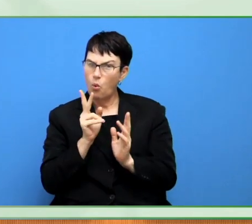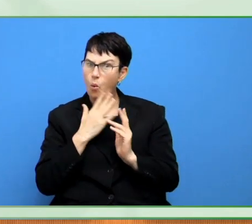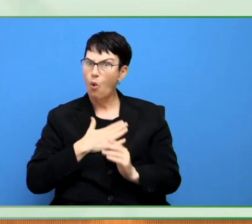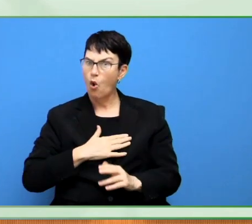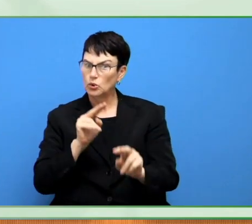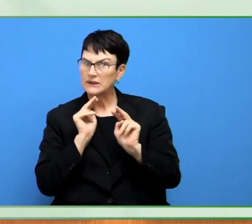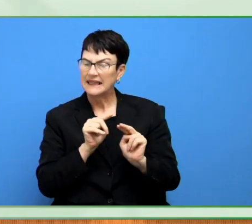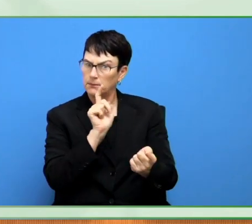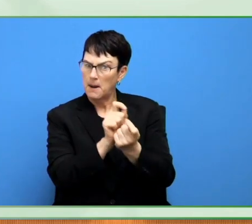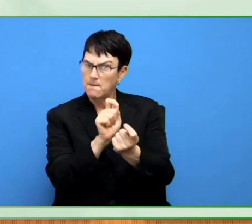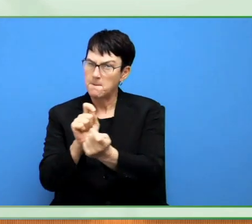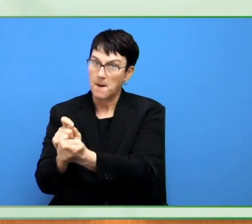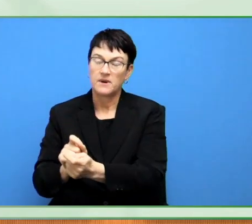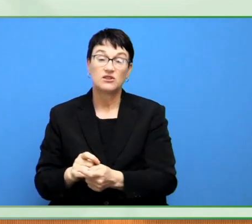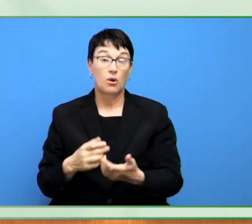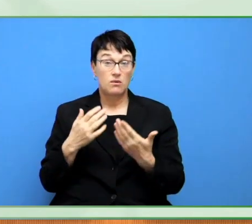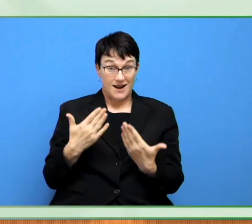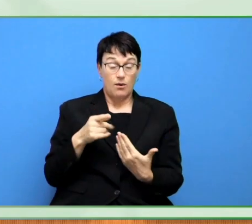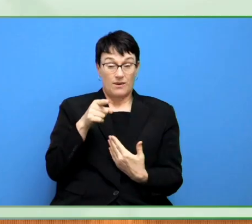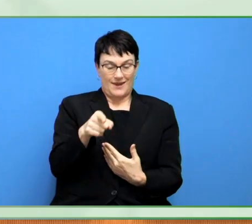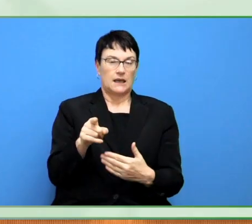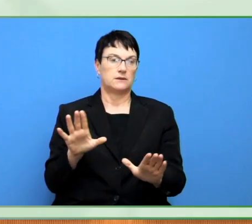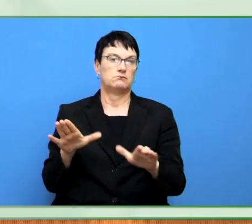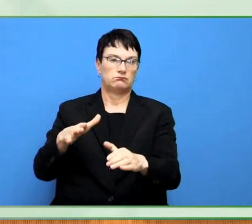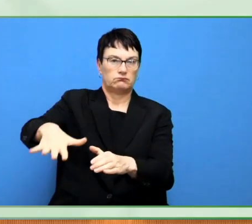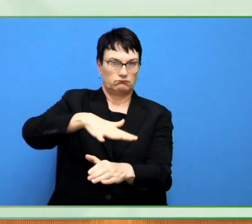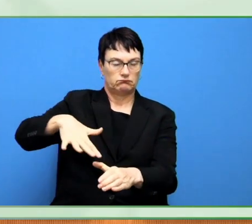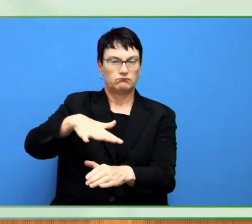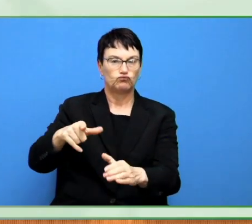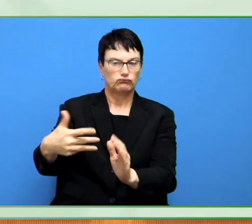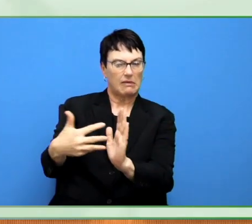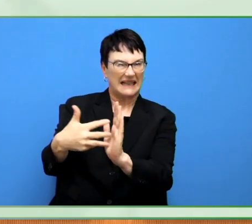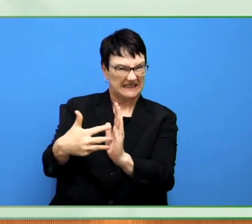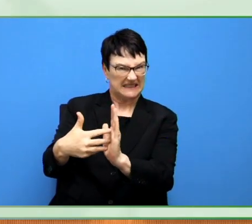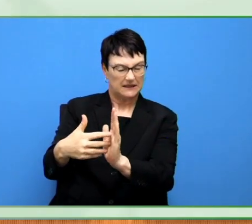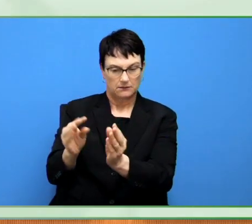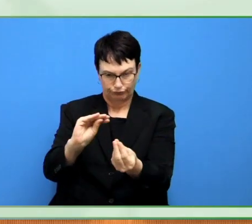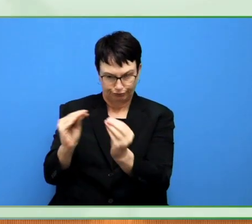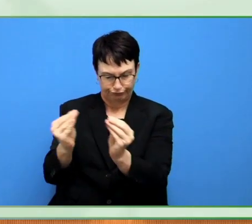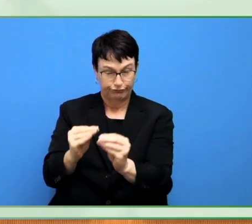based on the recommendation, which is the standard that we define in ITU.